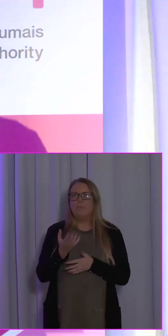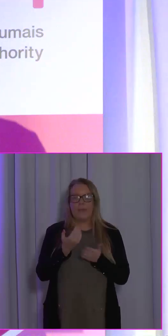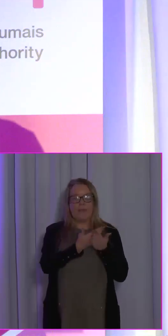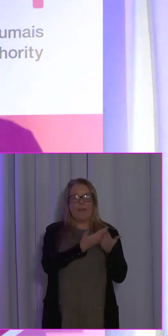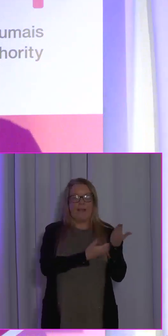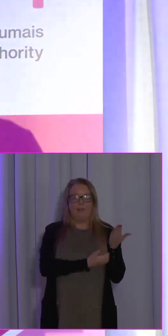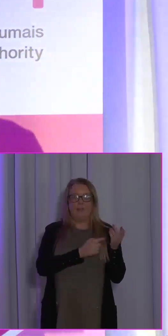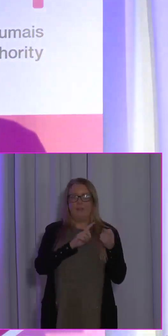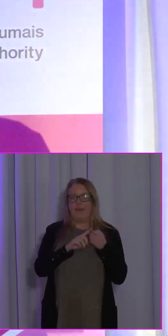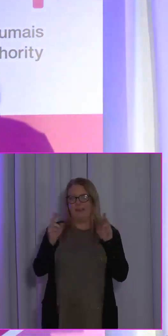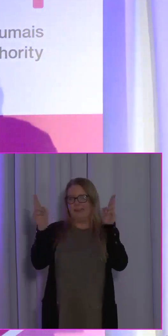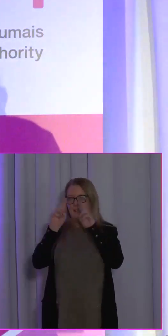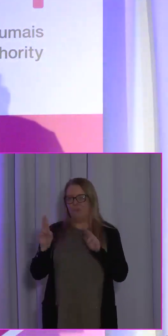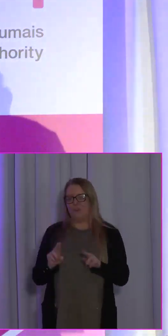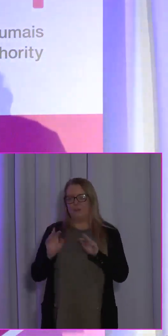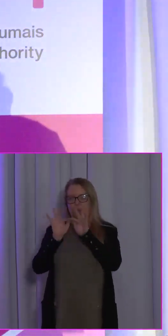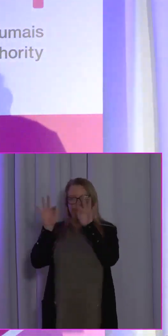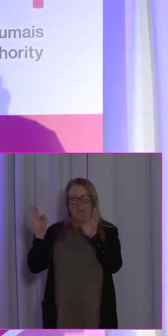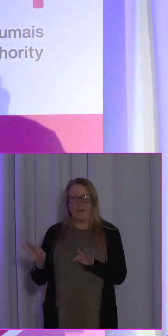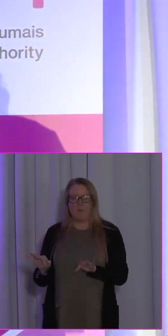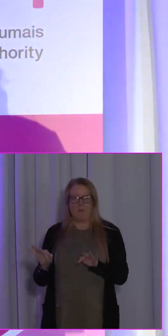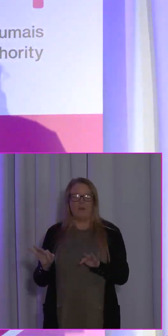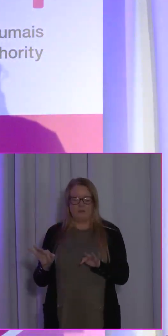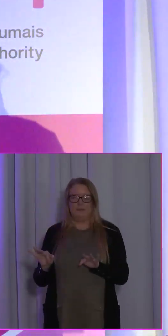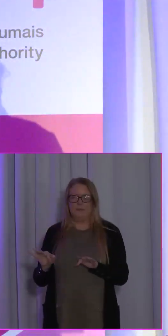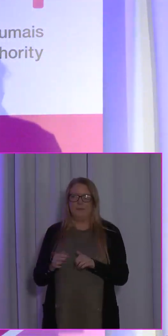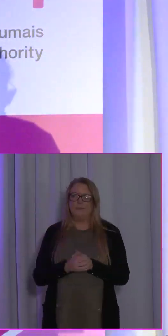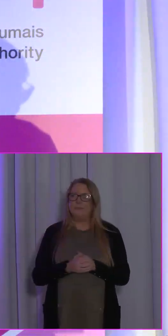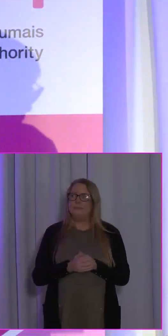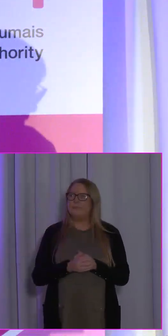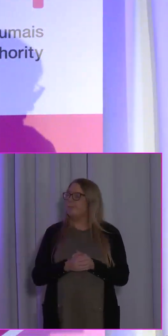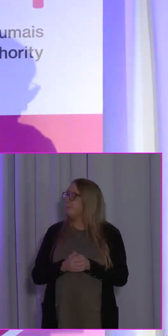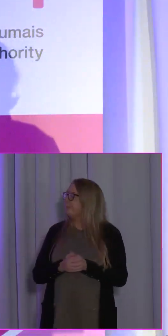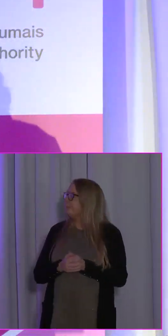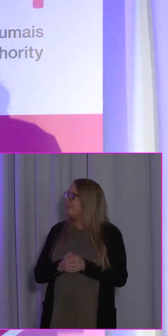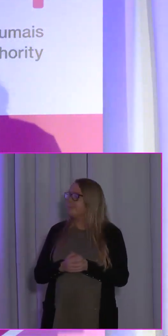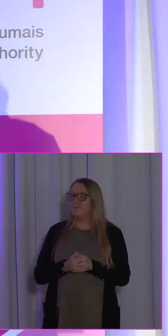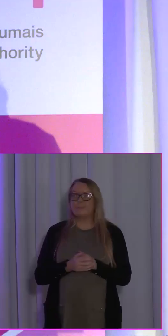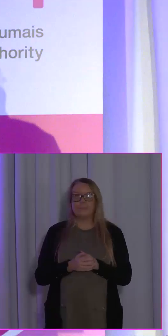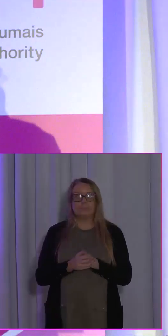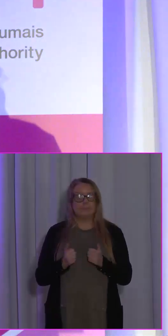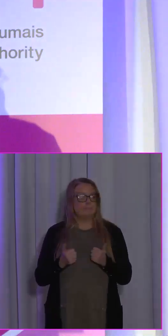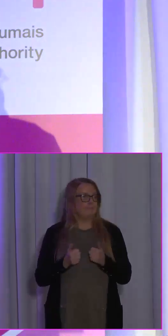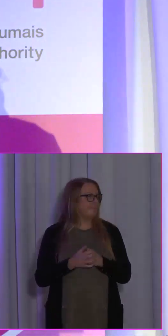and the international framework. So I'm just going to start the slideshow now, if that's okay.